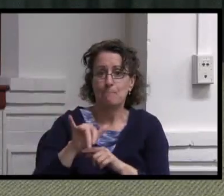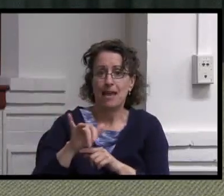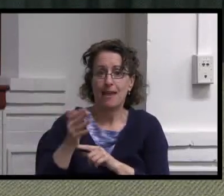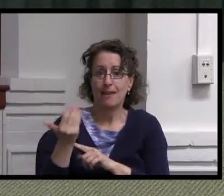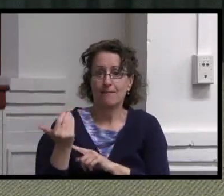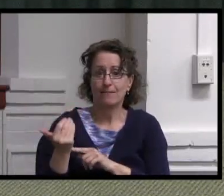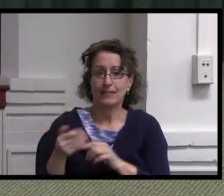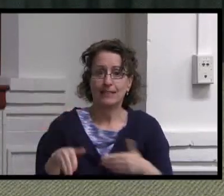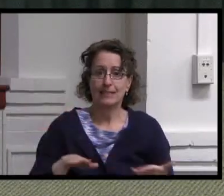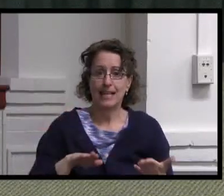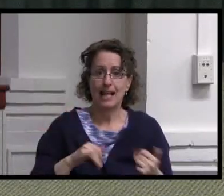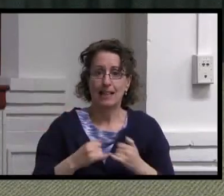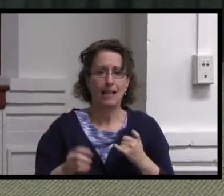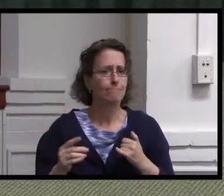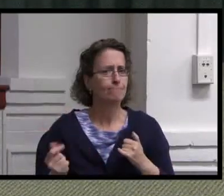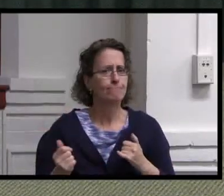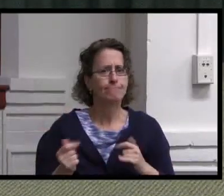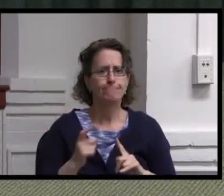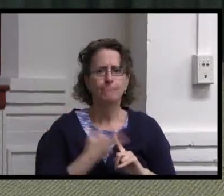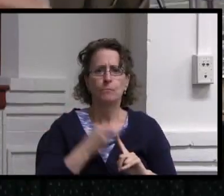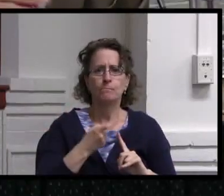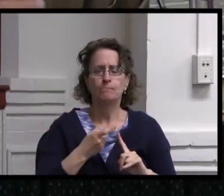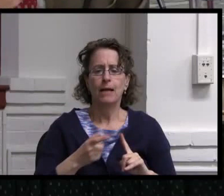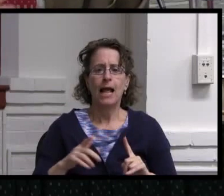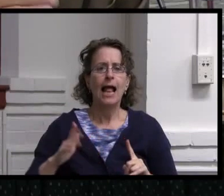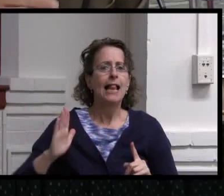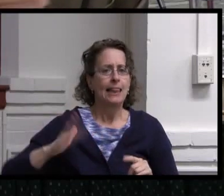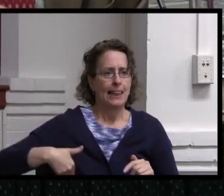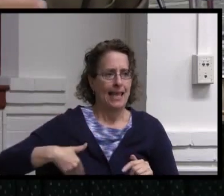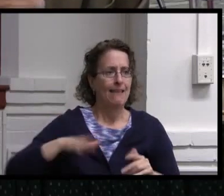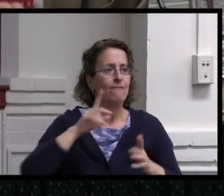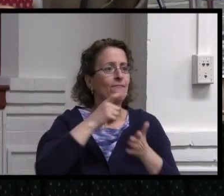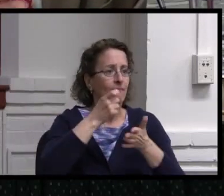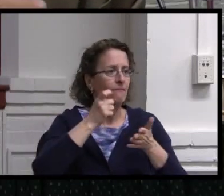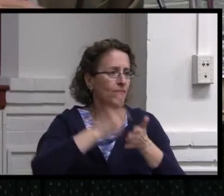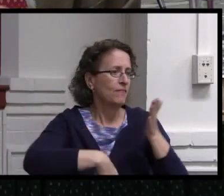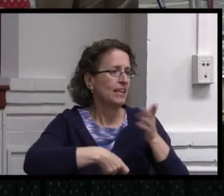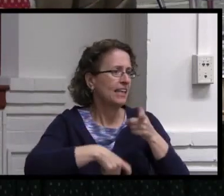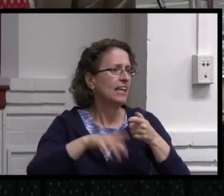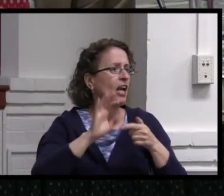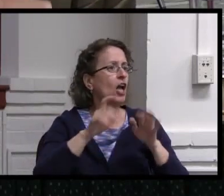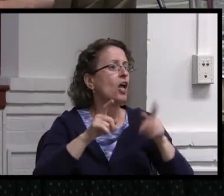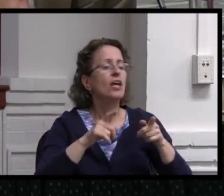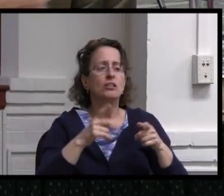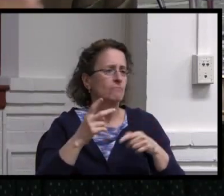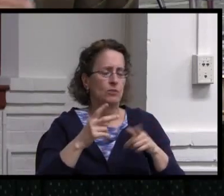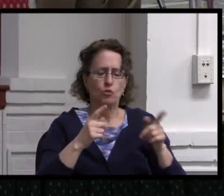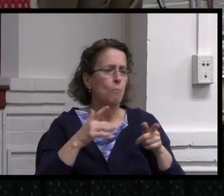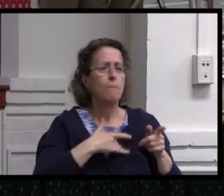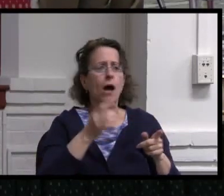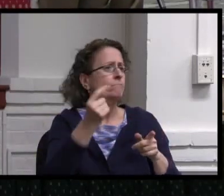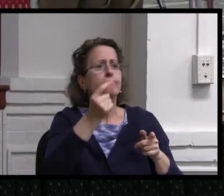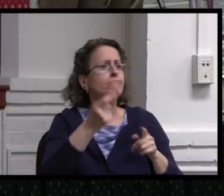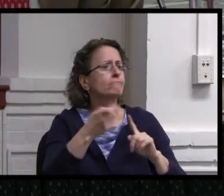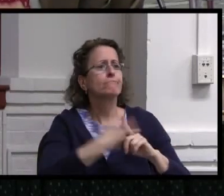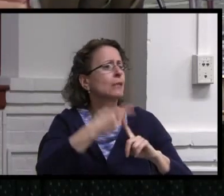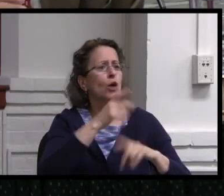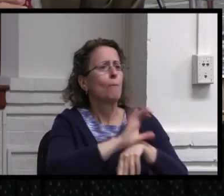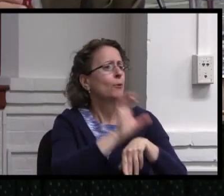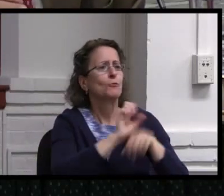automatic late fee that is charged in accordance with the rate ordinance that applies to water and sewer